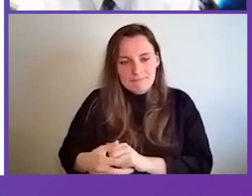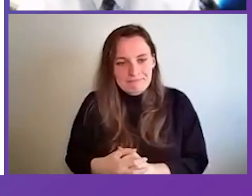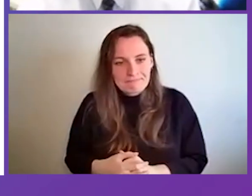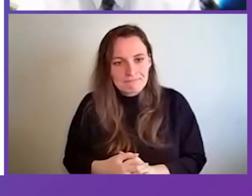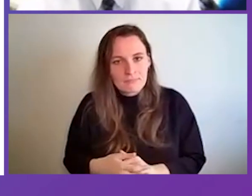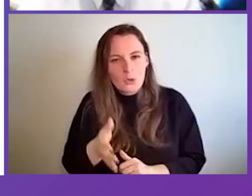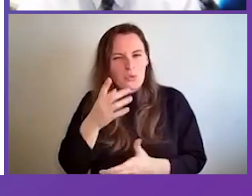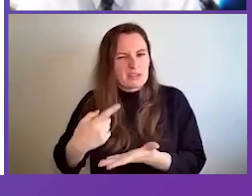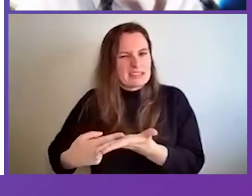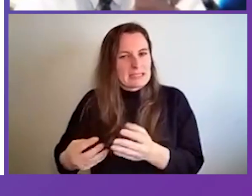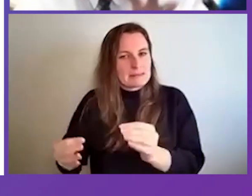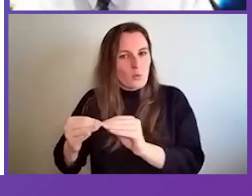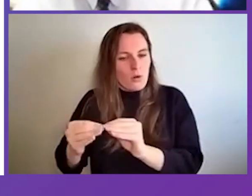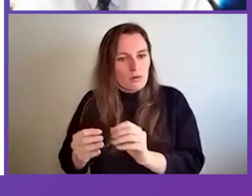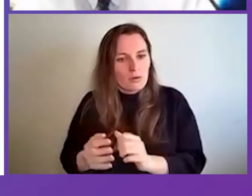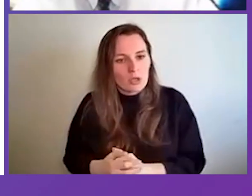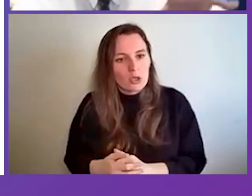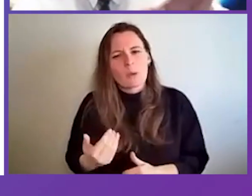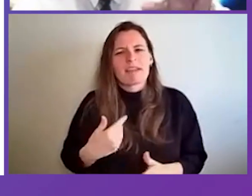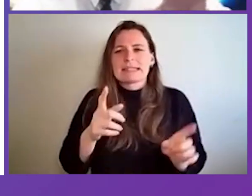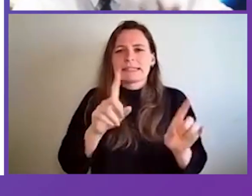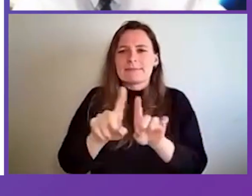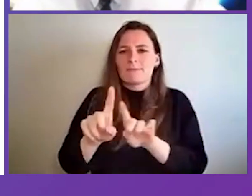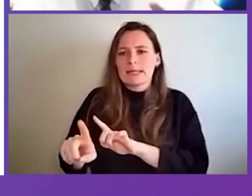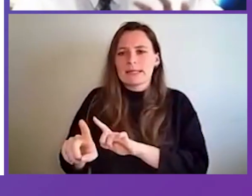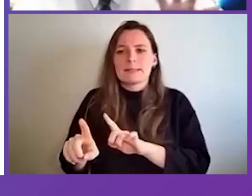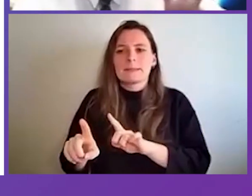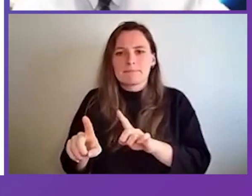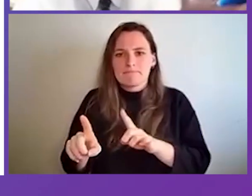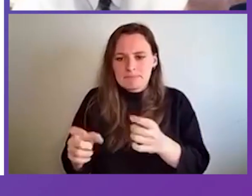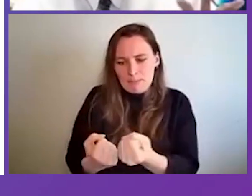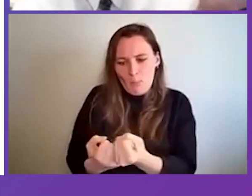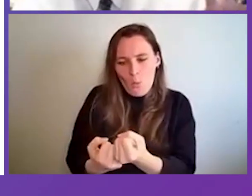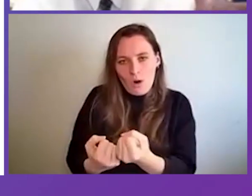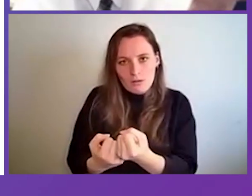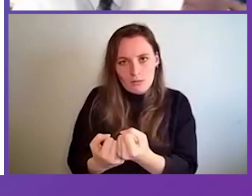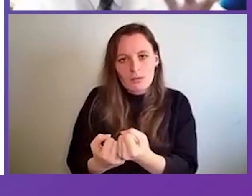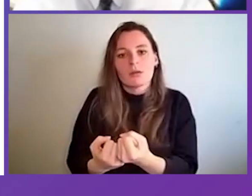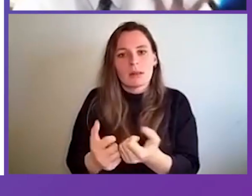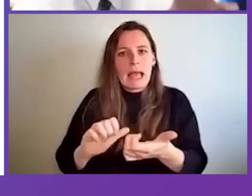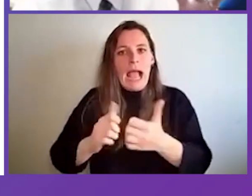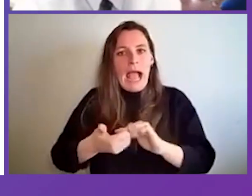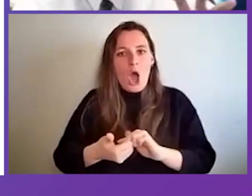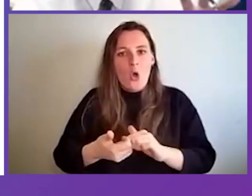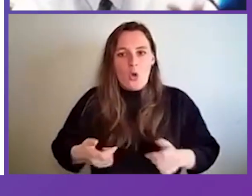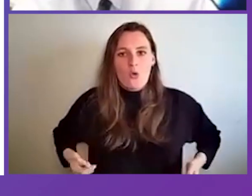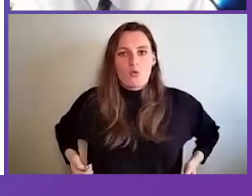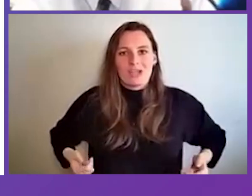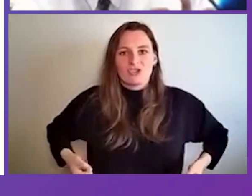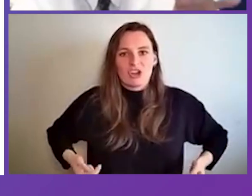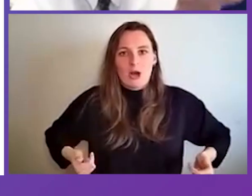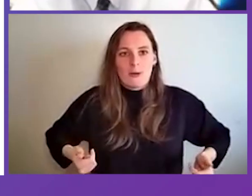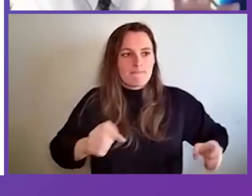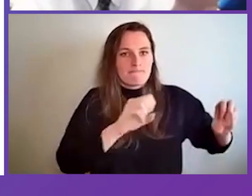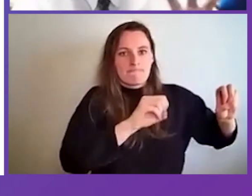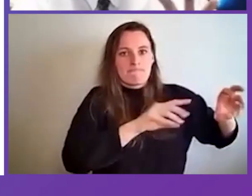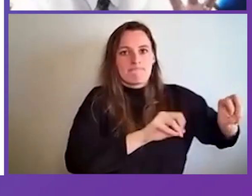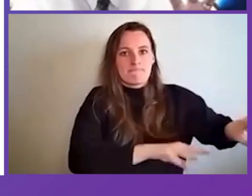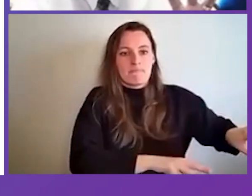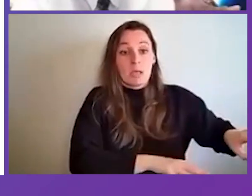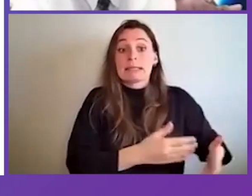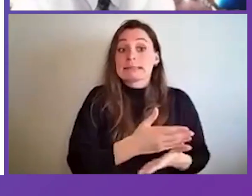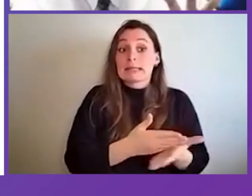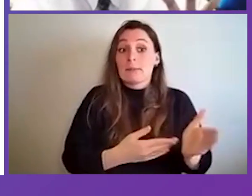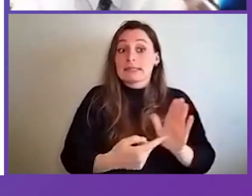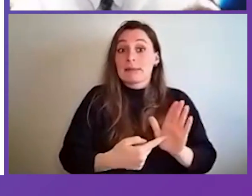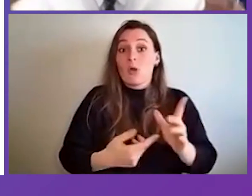different devices for getting wheelchairs. Some airlines have invested in devices like these ramps and lift